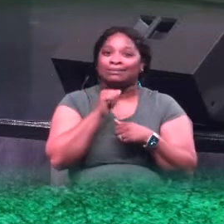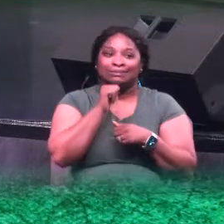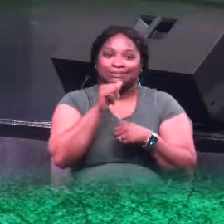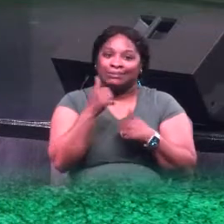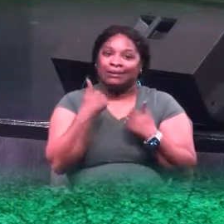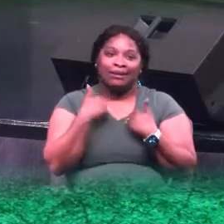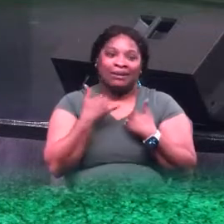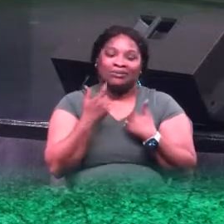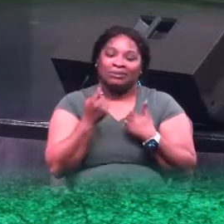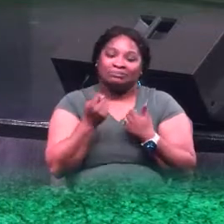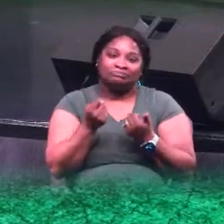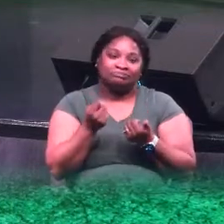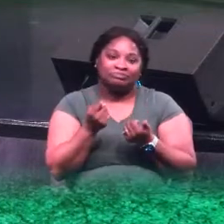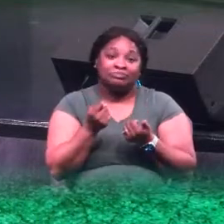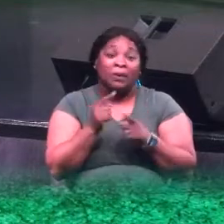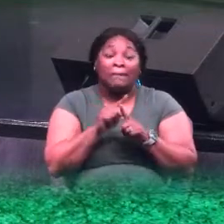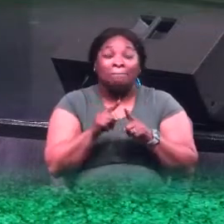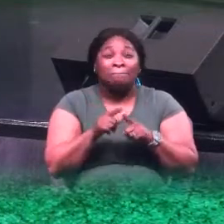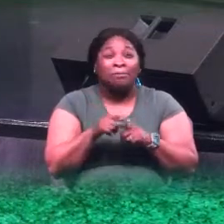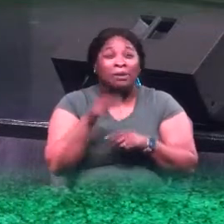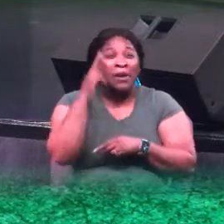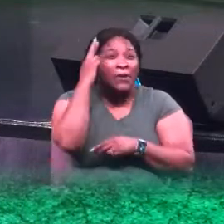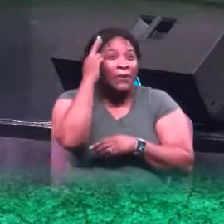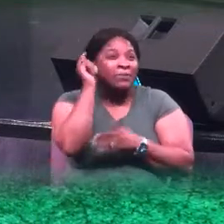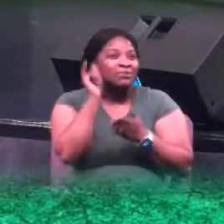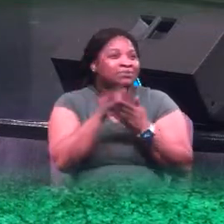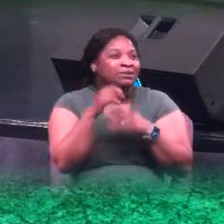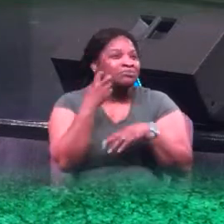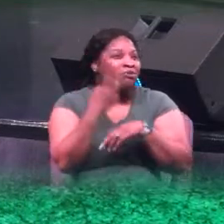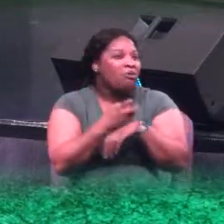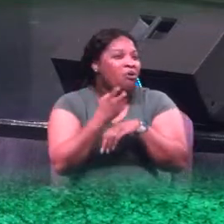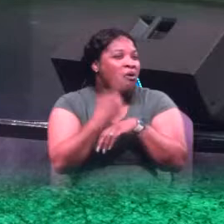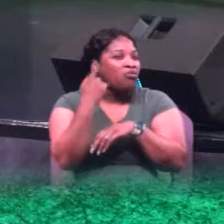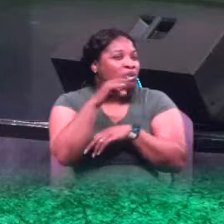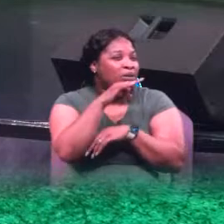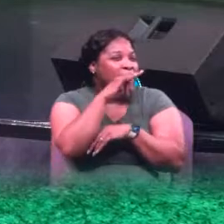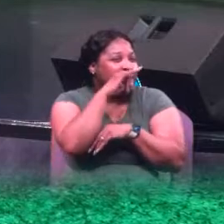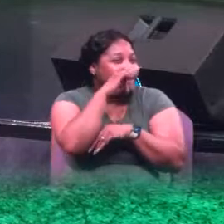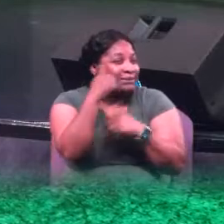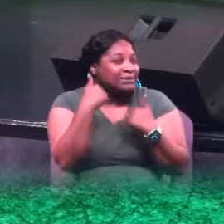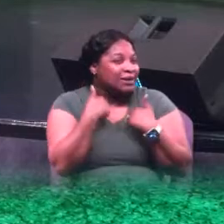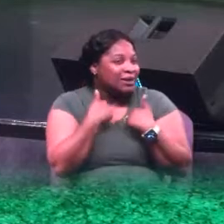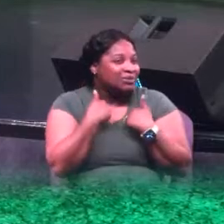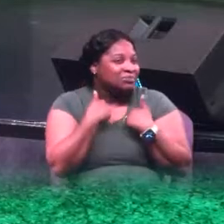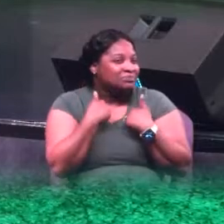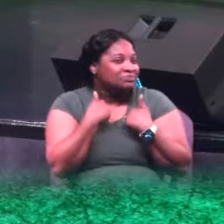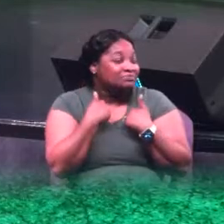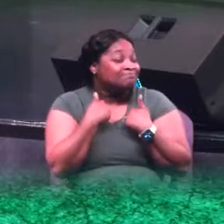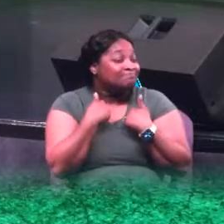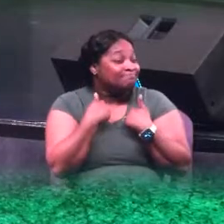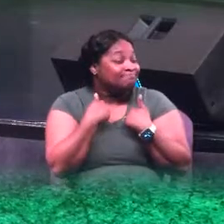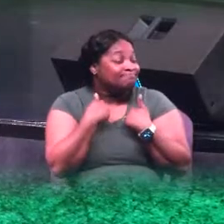have it. But I realize it's hard for the kids to have it